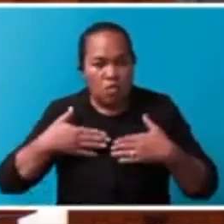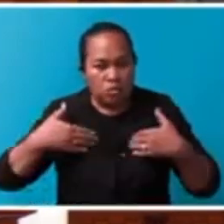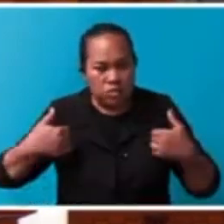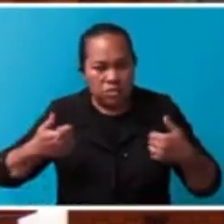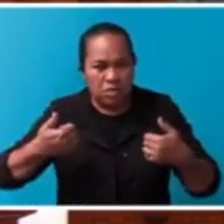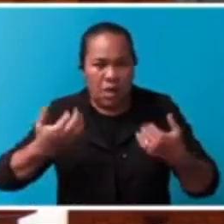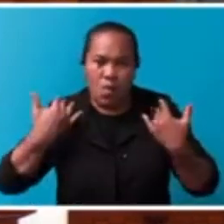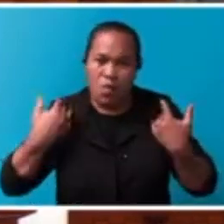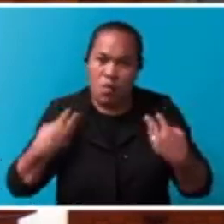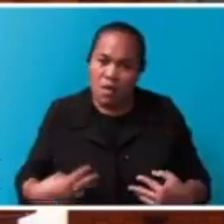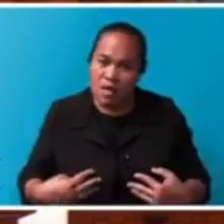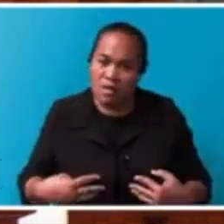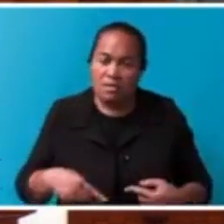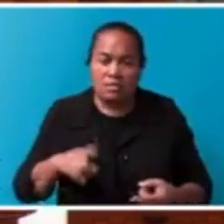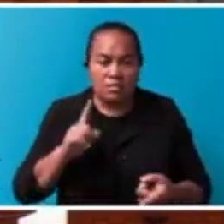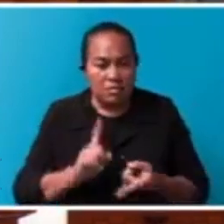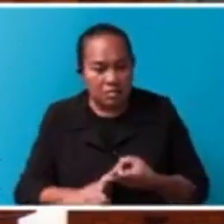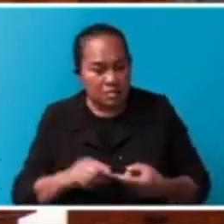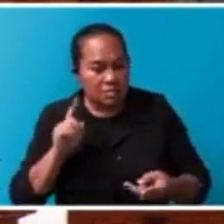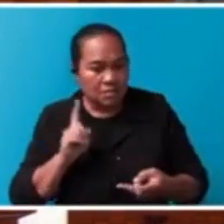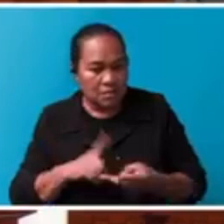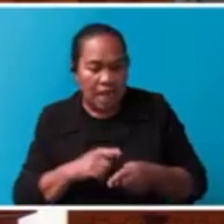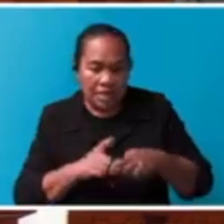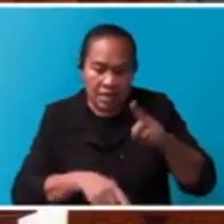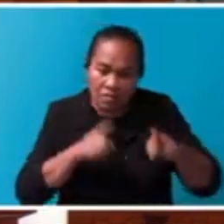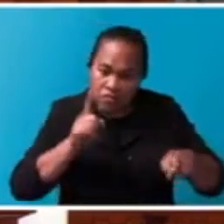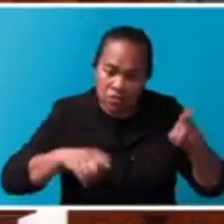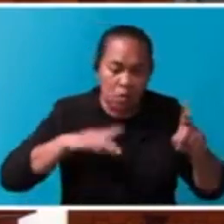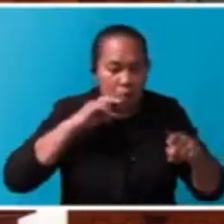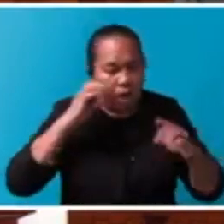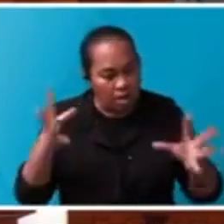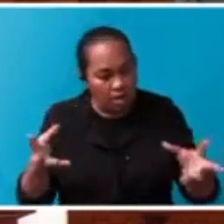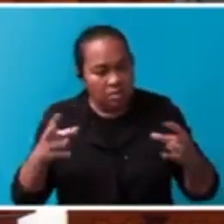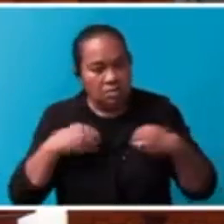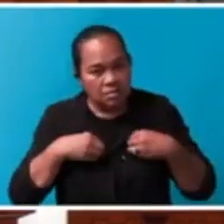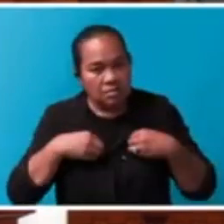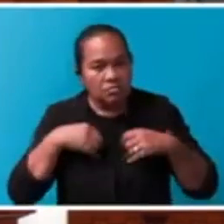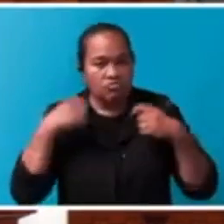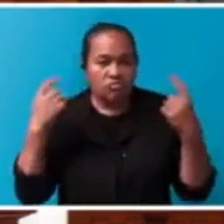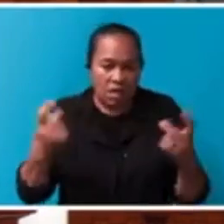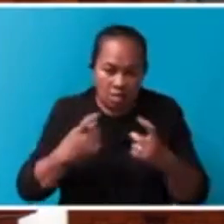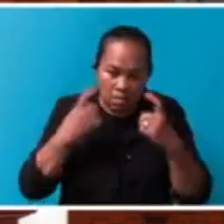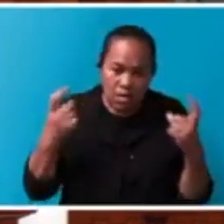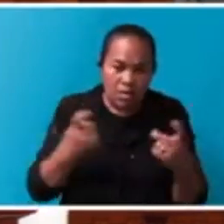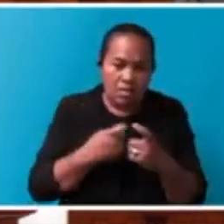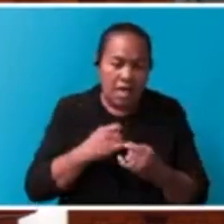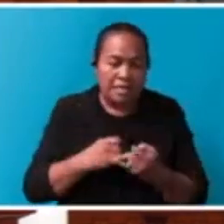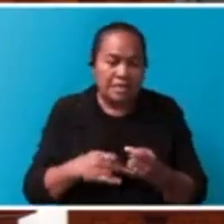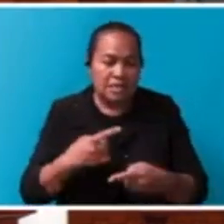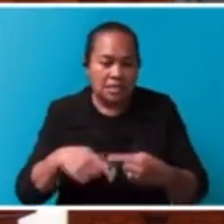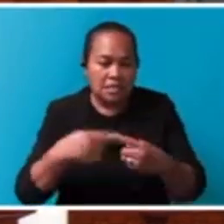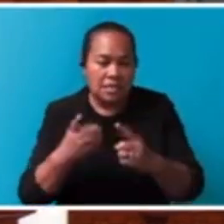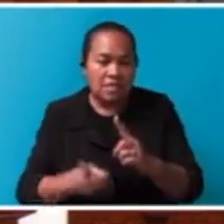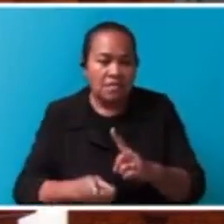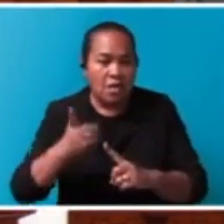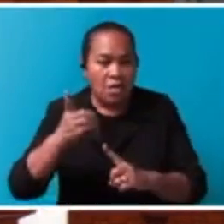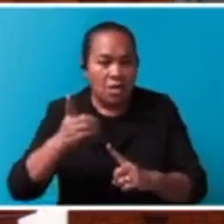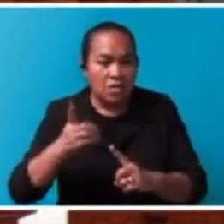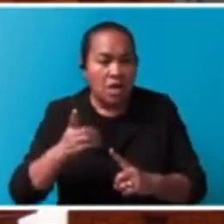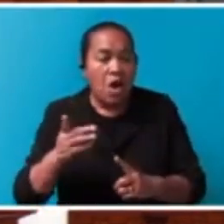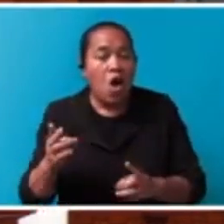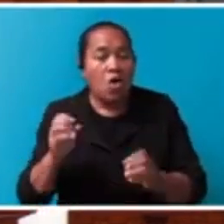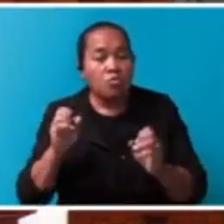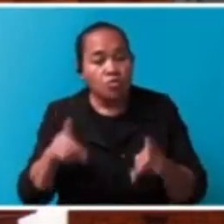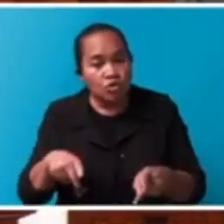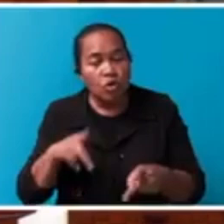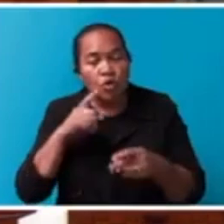shared, cultural diversity is celebrated, a sustainable development created opportunity for